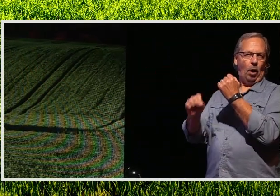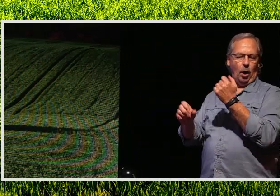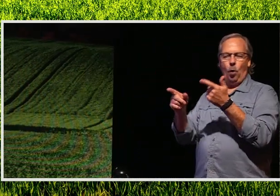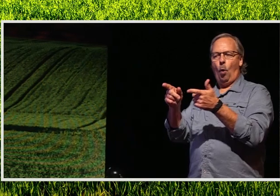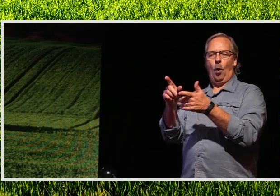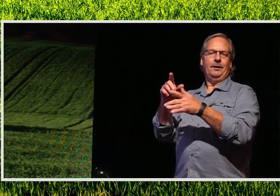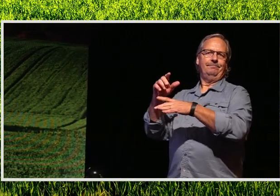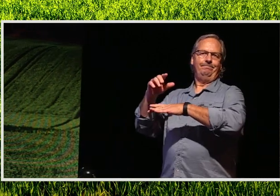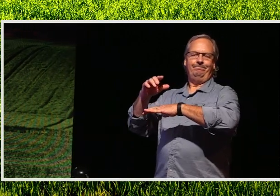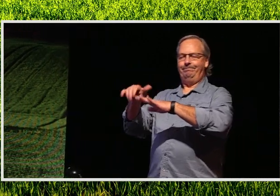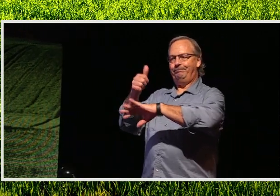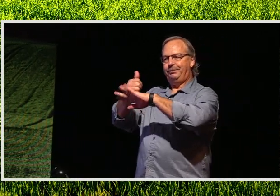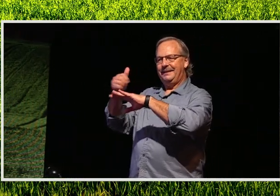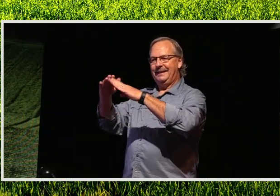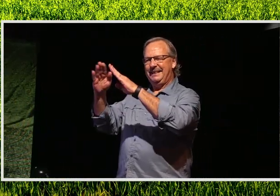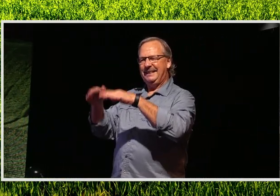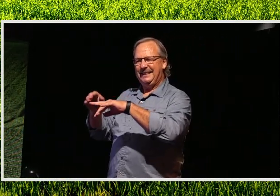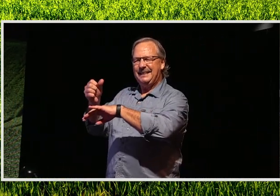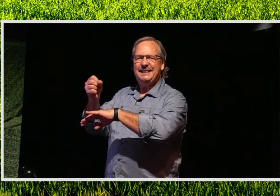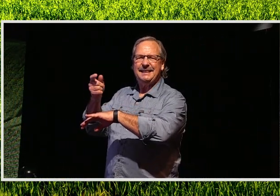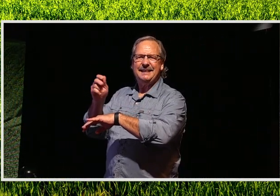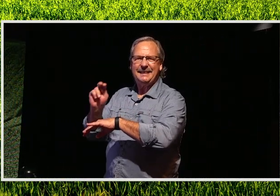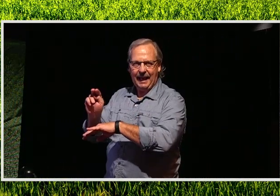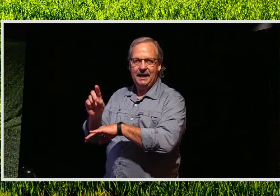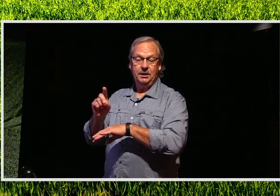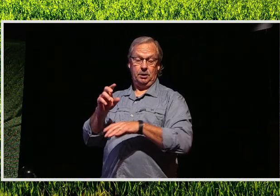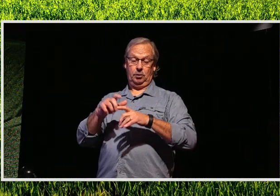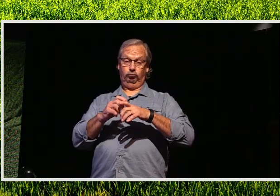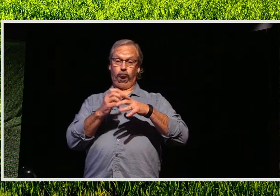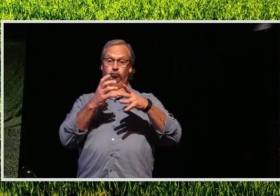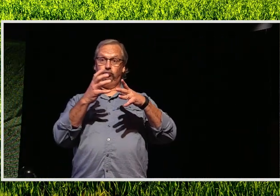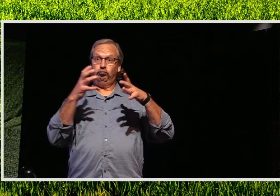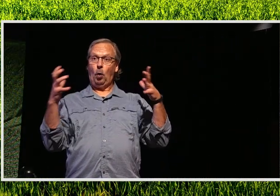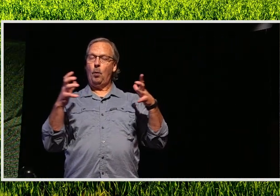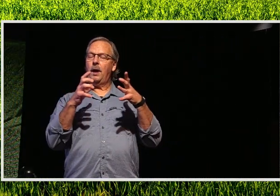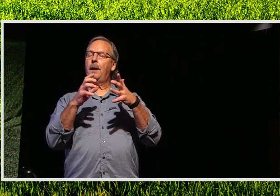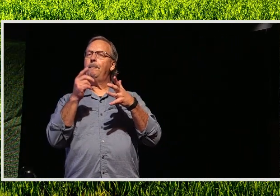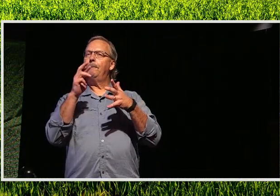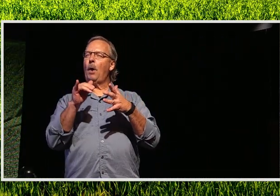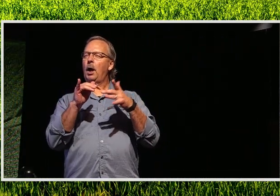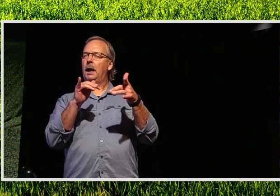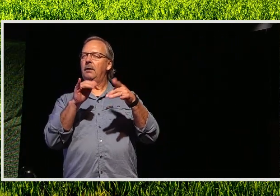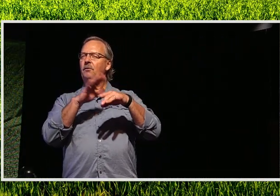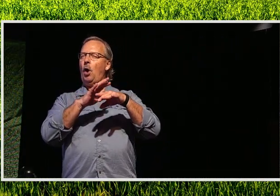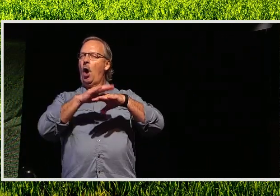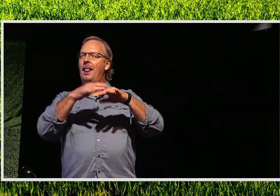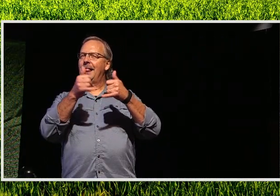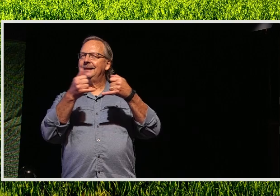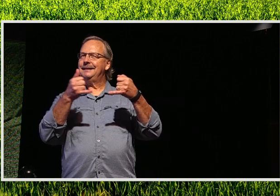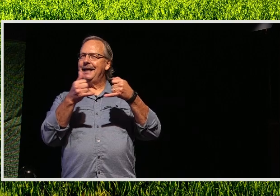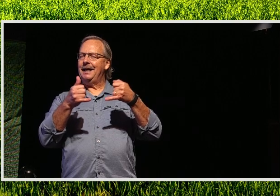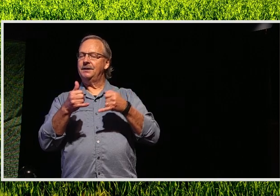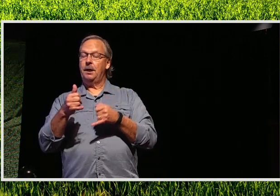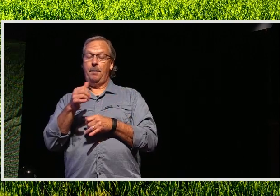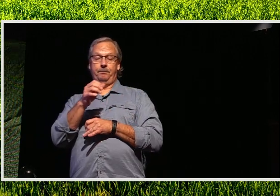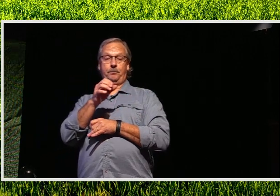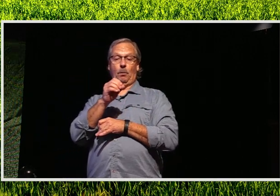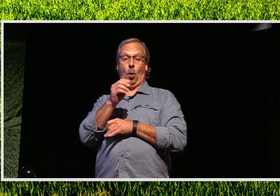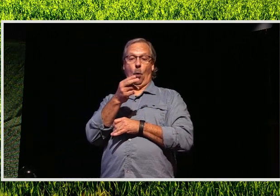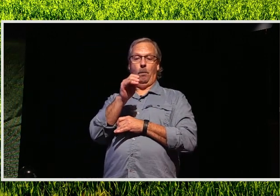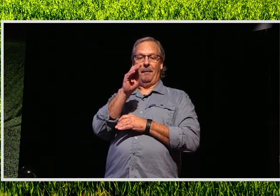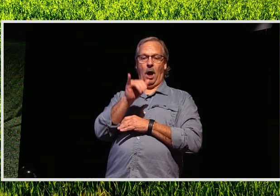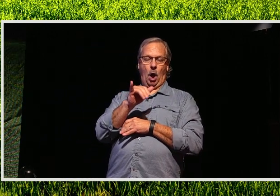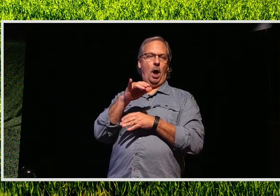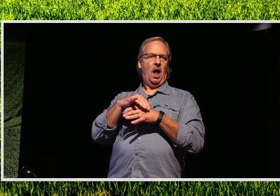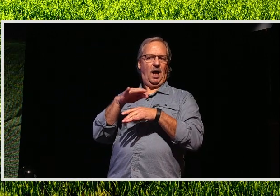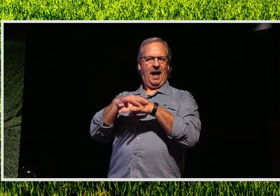And there's a growing market for online meat sales. Omaha Steaks alone generates $450 million in